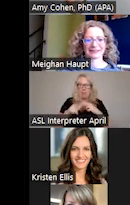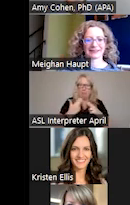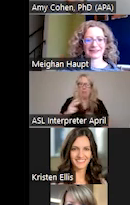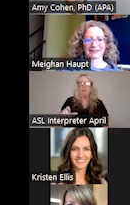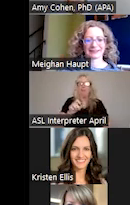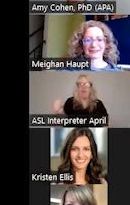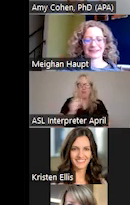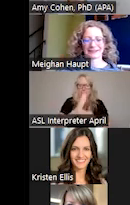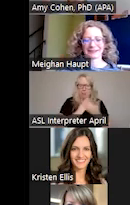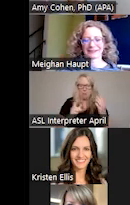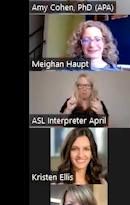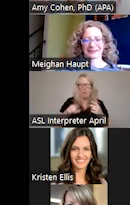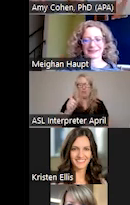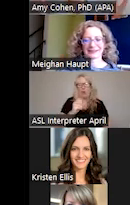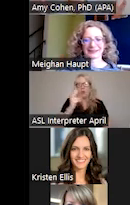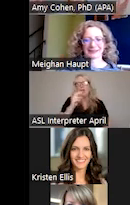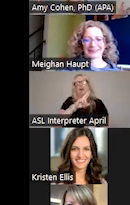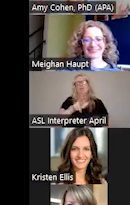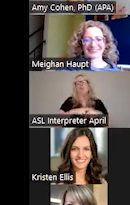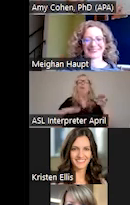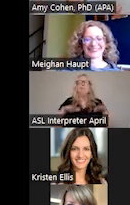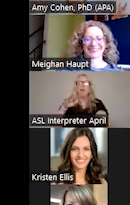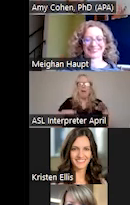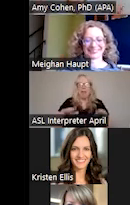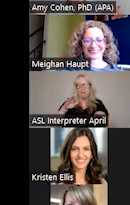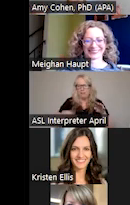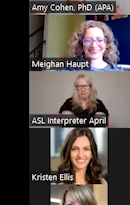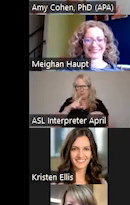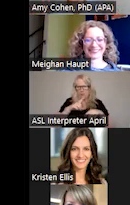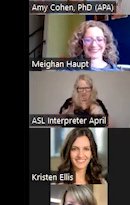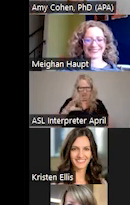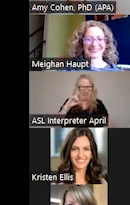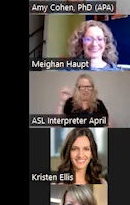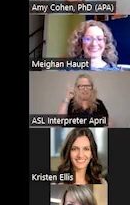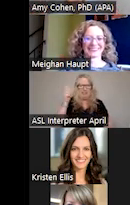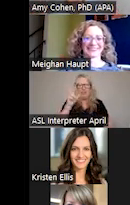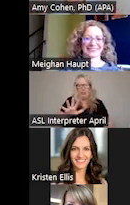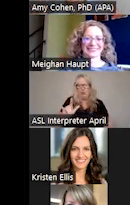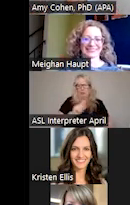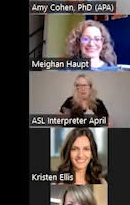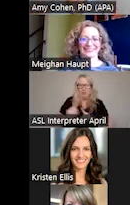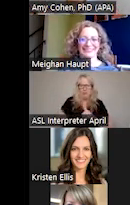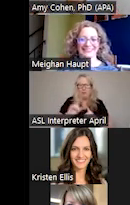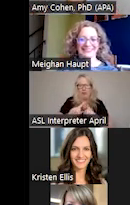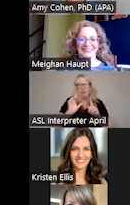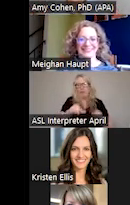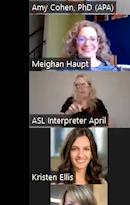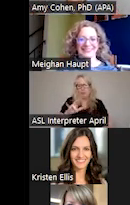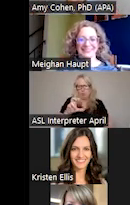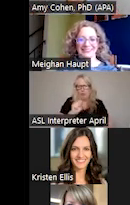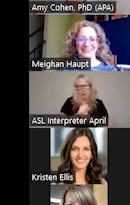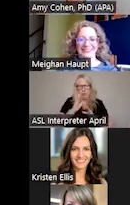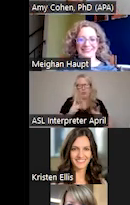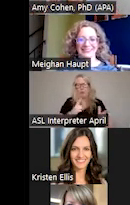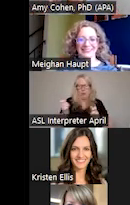that need their own button. Of course, we need to balance. We can't have them listening to 25 different options. They need to get to a crisis worker quickly, but they're thinking about it.